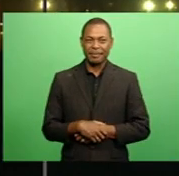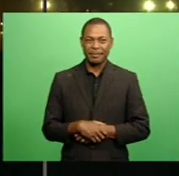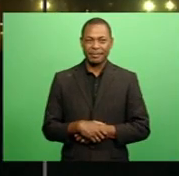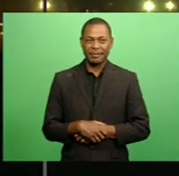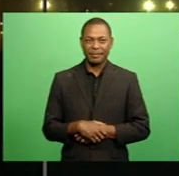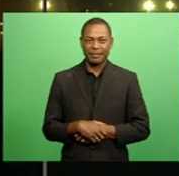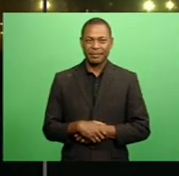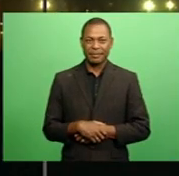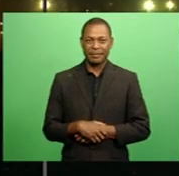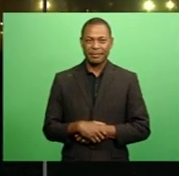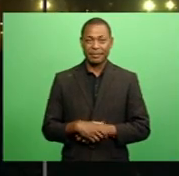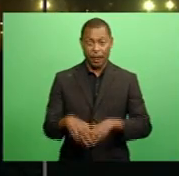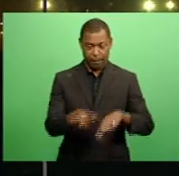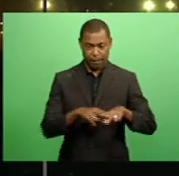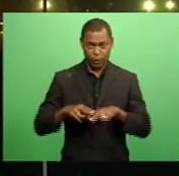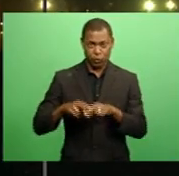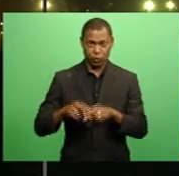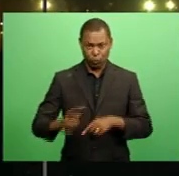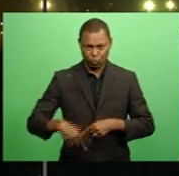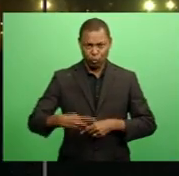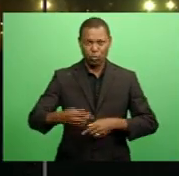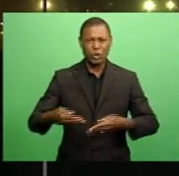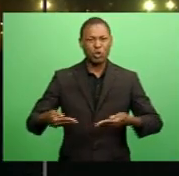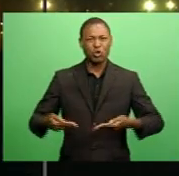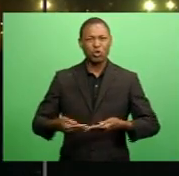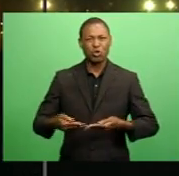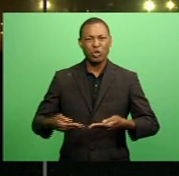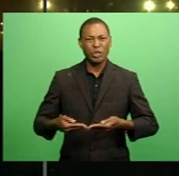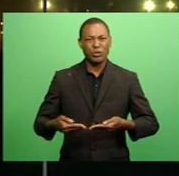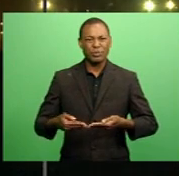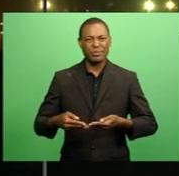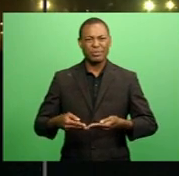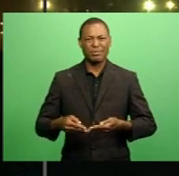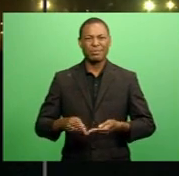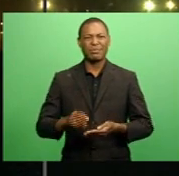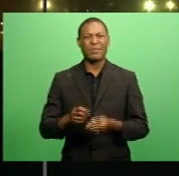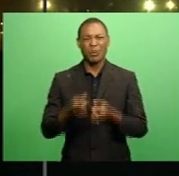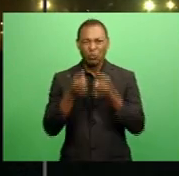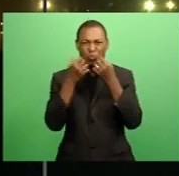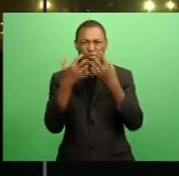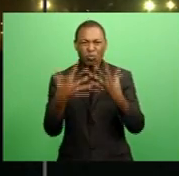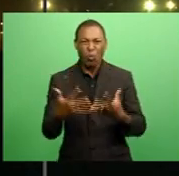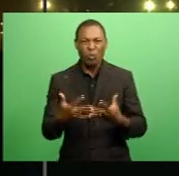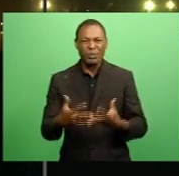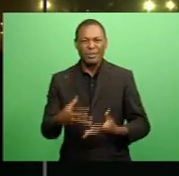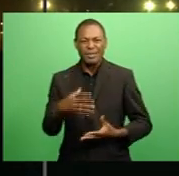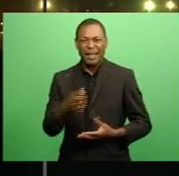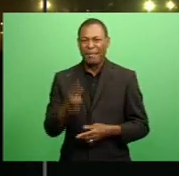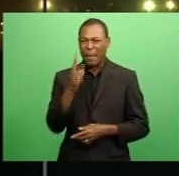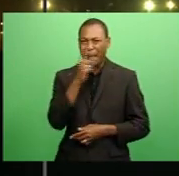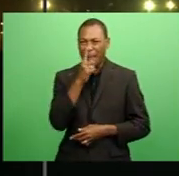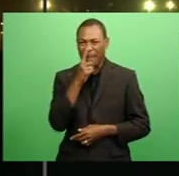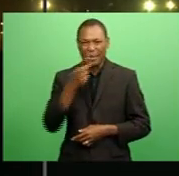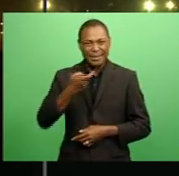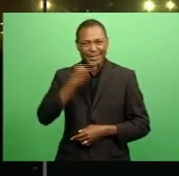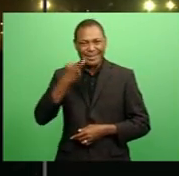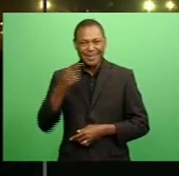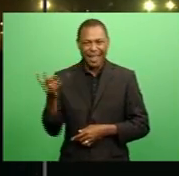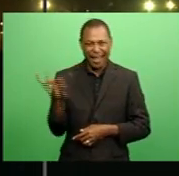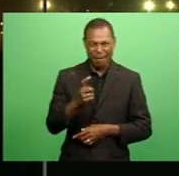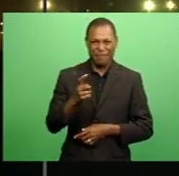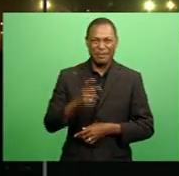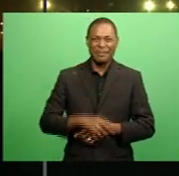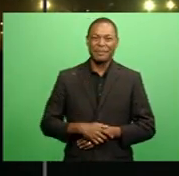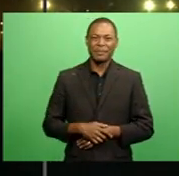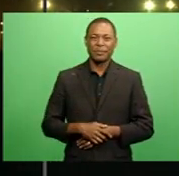Fiji will continue to introduce innovative investment and export strategies to attract key investors and exporters. Speaking at the